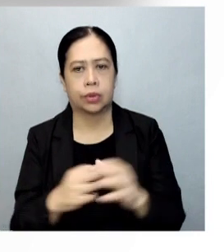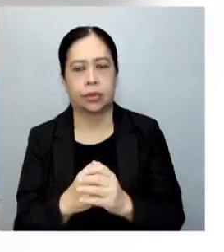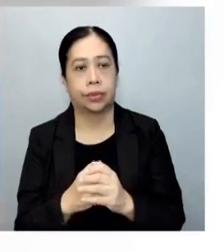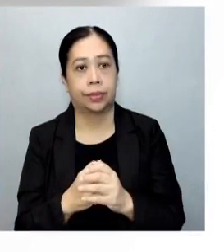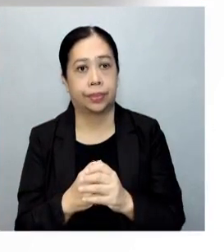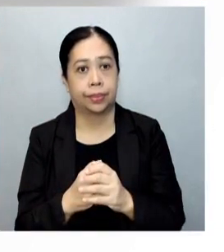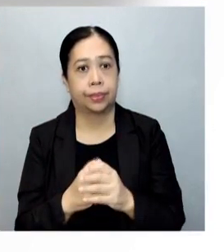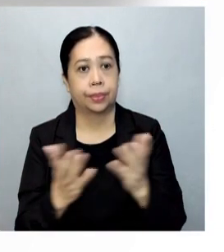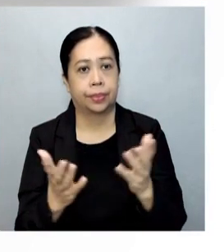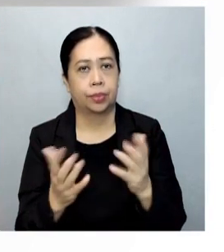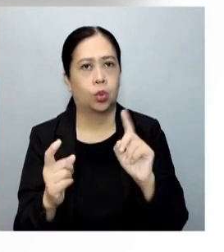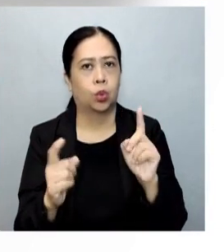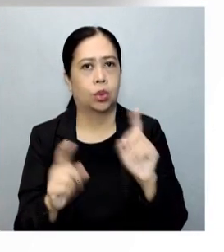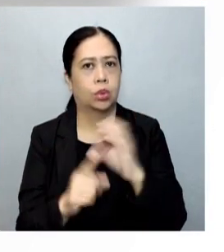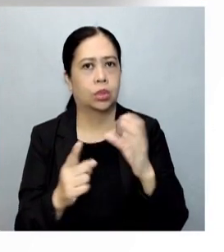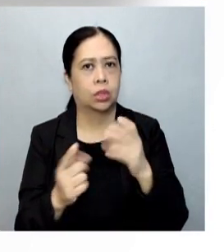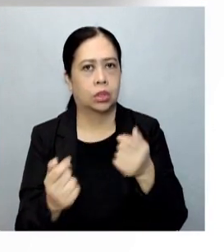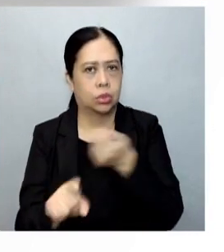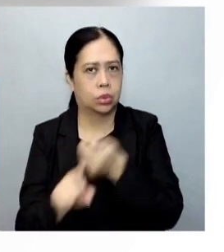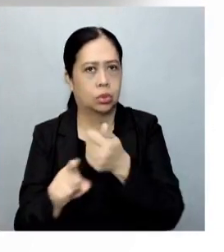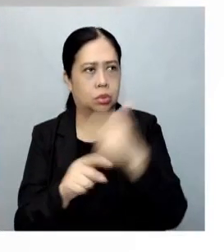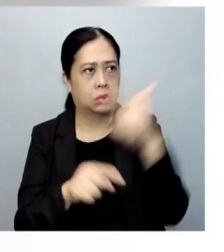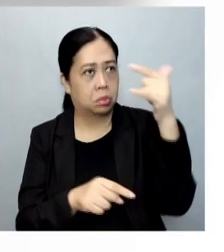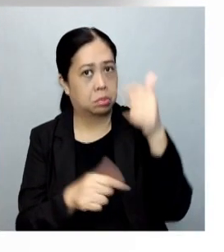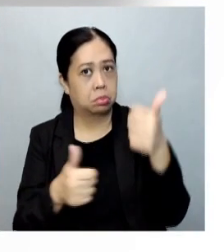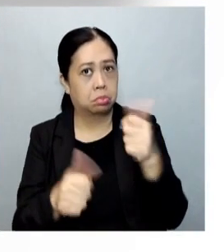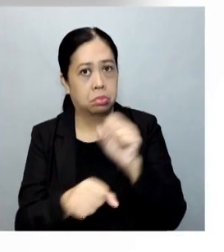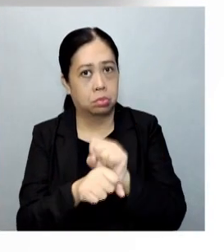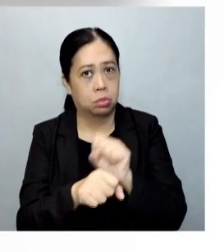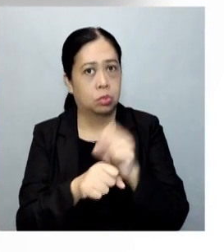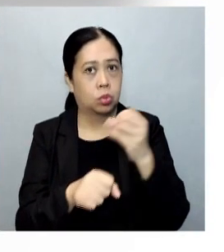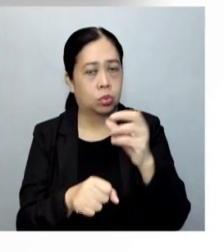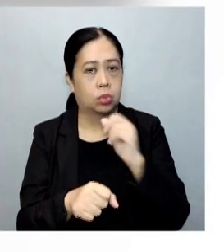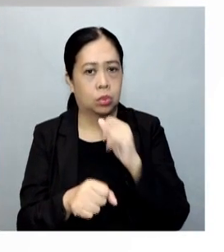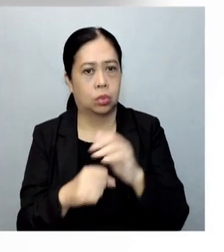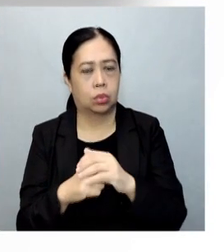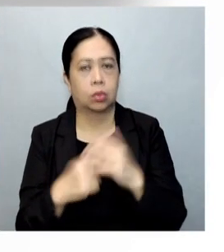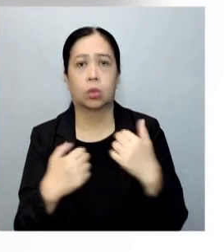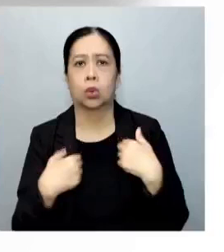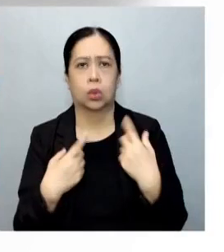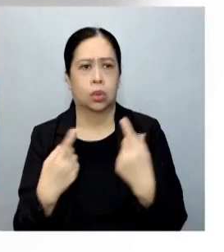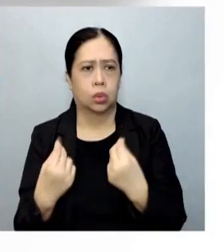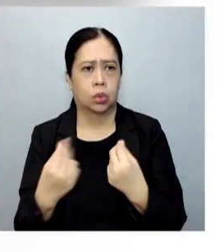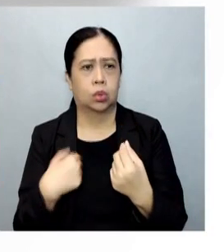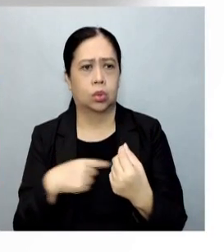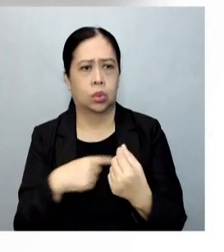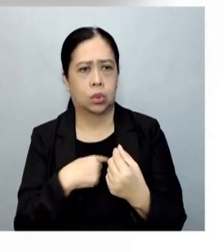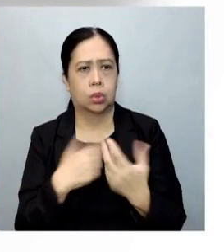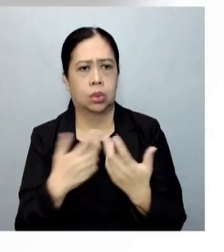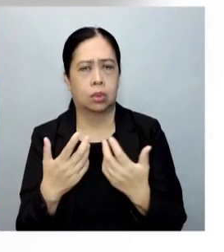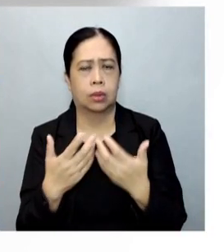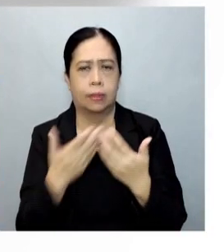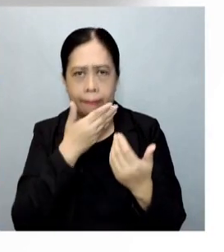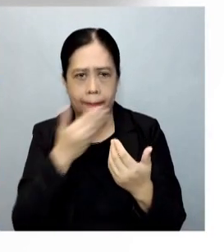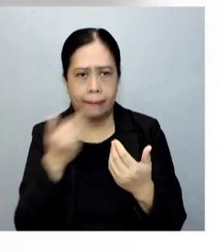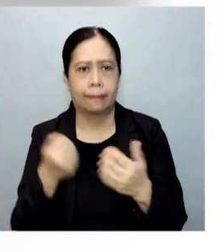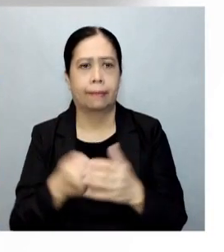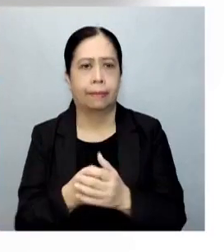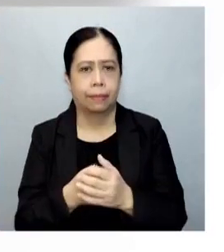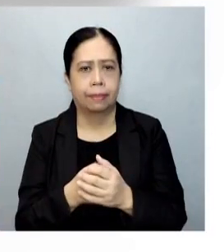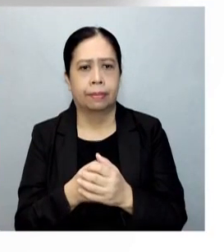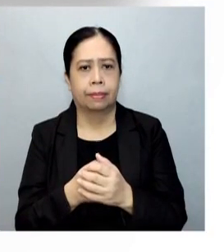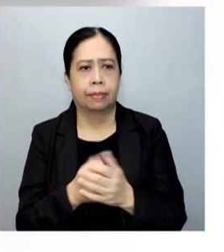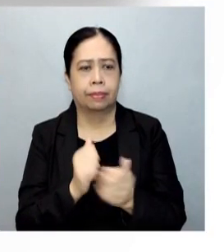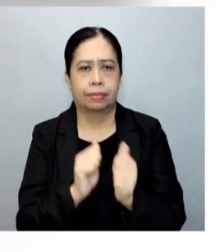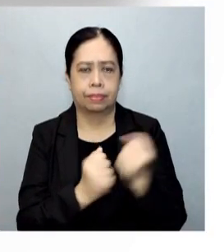yung kondisyon ng aeroplano ng lumikat. Kami naman po, ginagawa namin yung sa abot na ating makakaya at